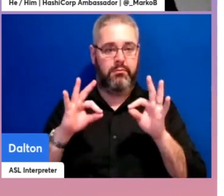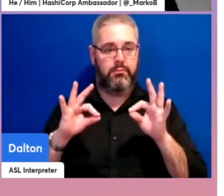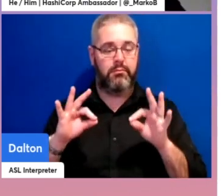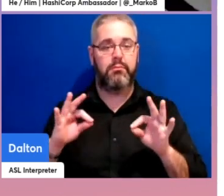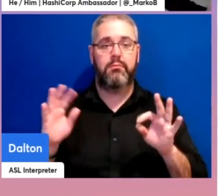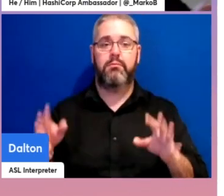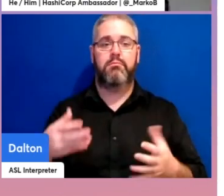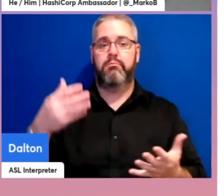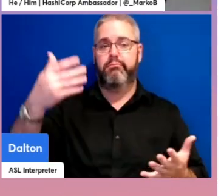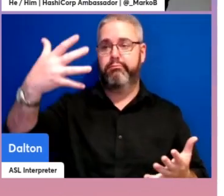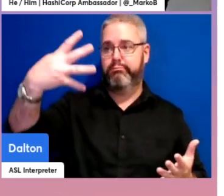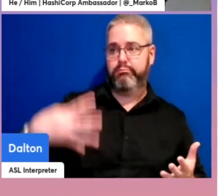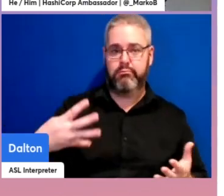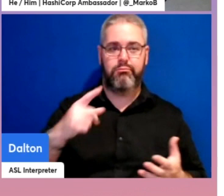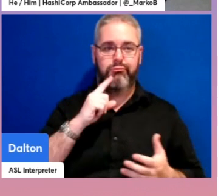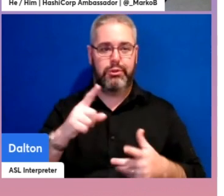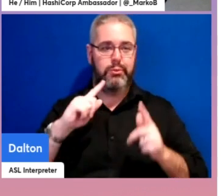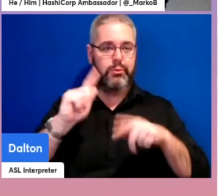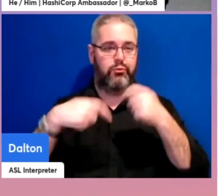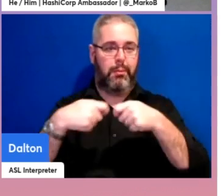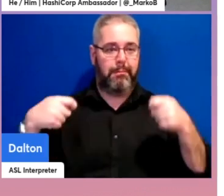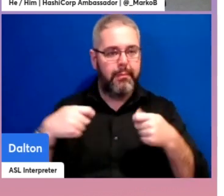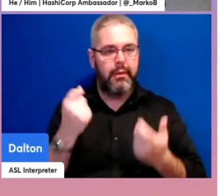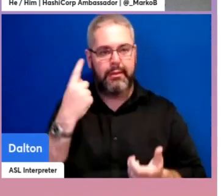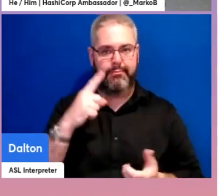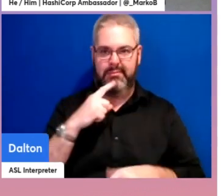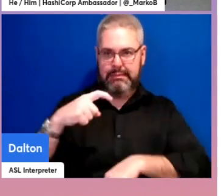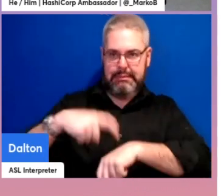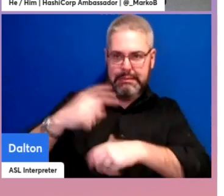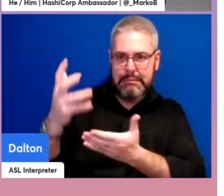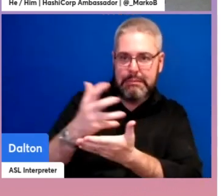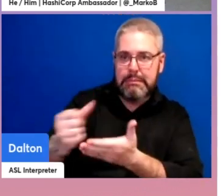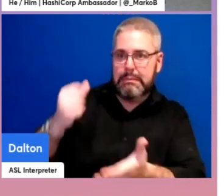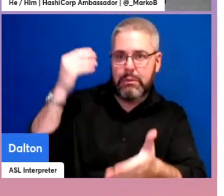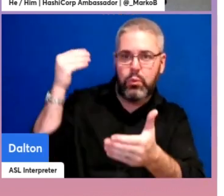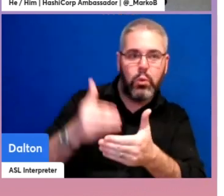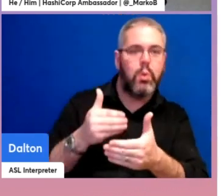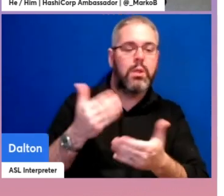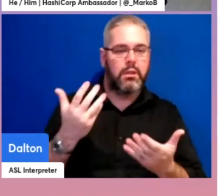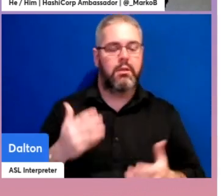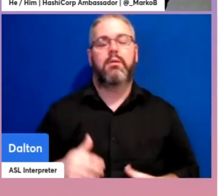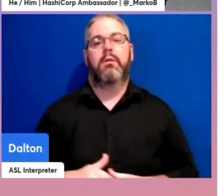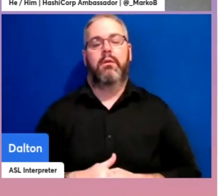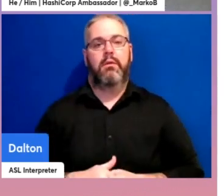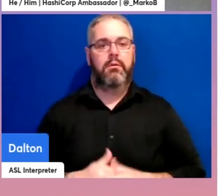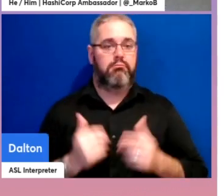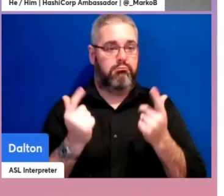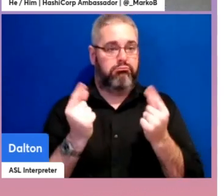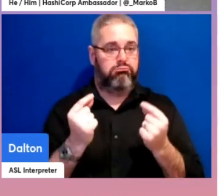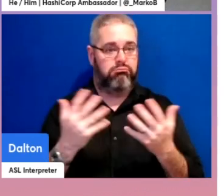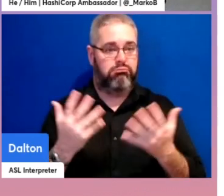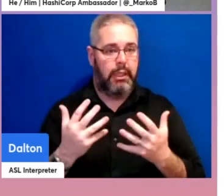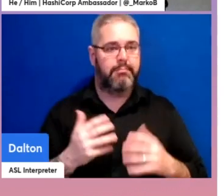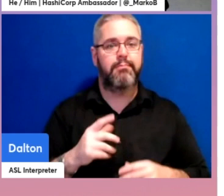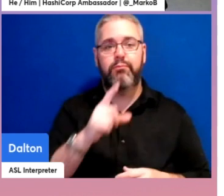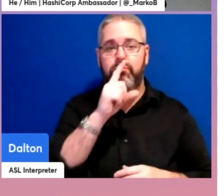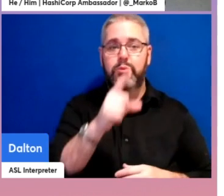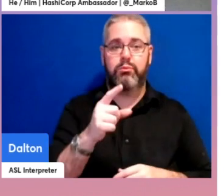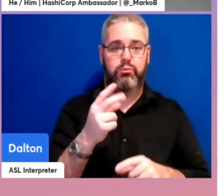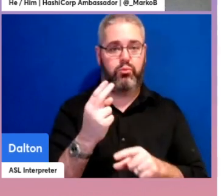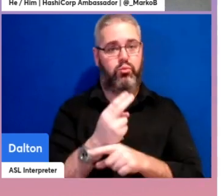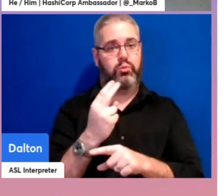to quickly wrap up, I know we're kind of running up to time already. So by using the